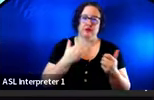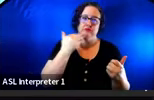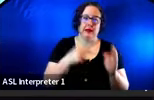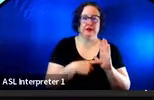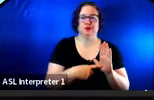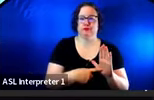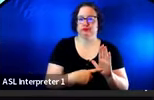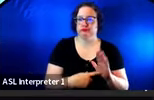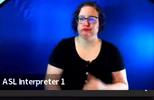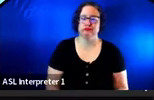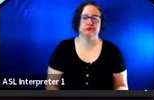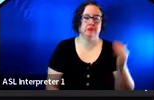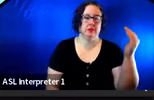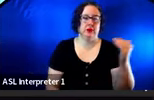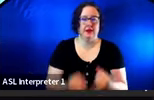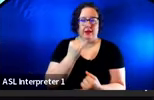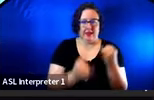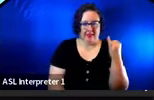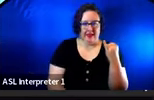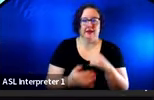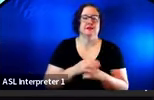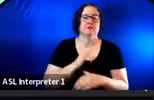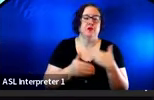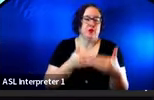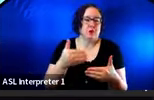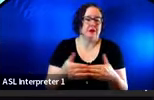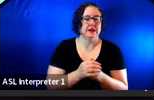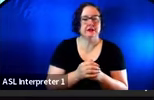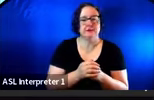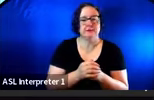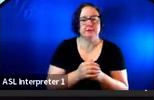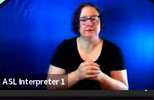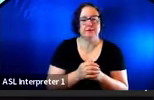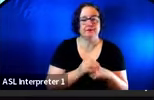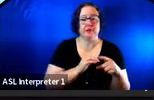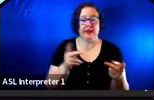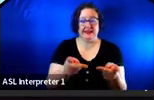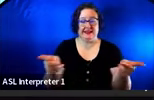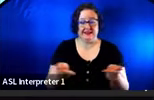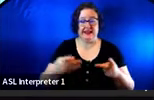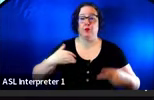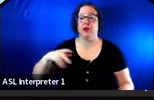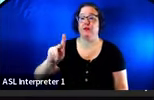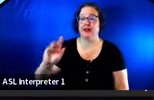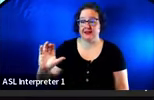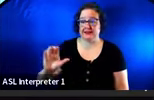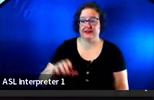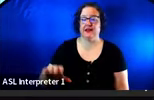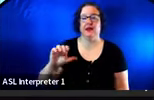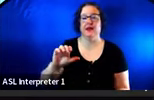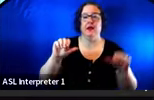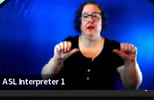The last picture I'll show here, and before we get on to process, is of a site that we have in Kansas City called Ability KC.